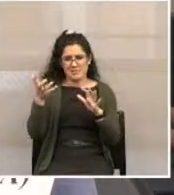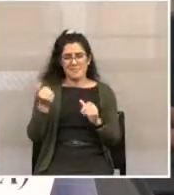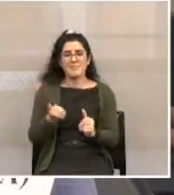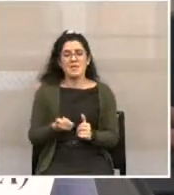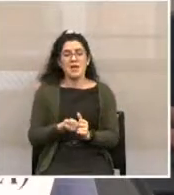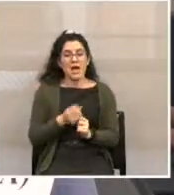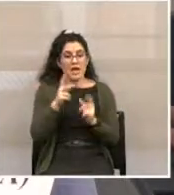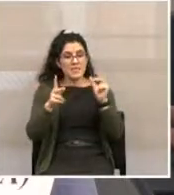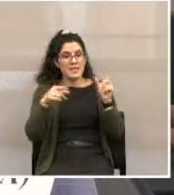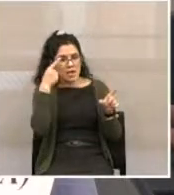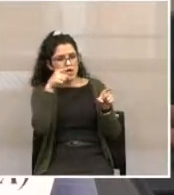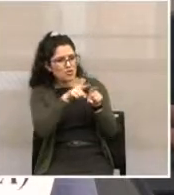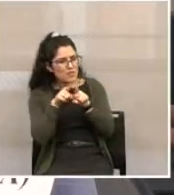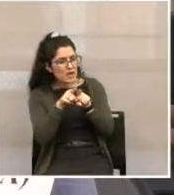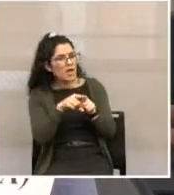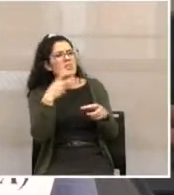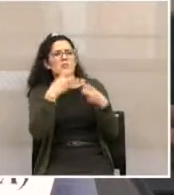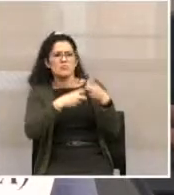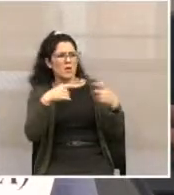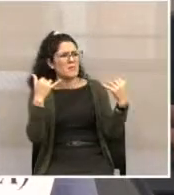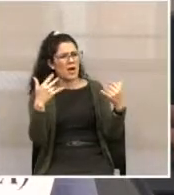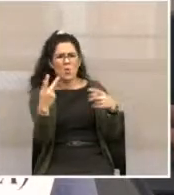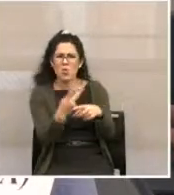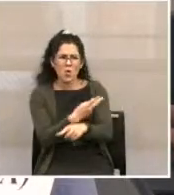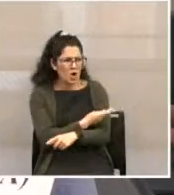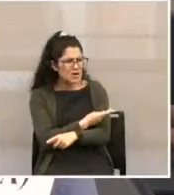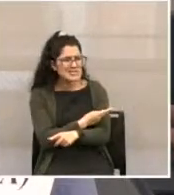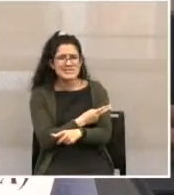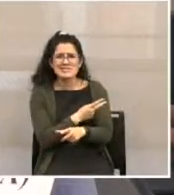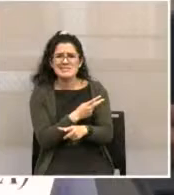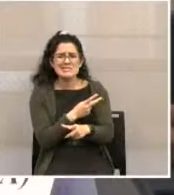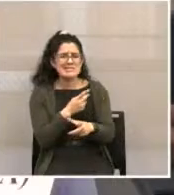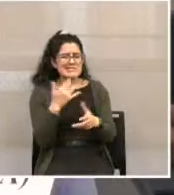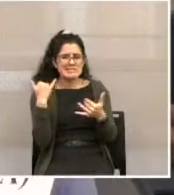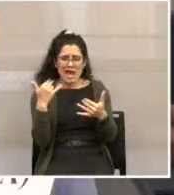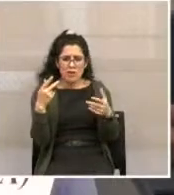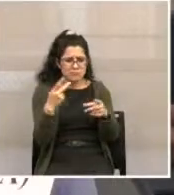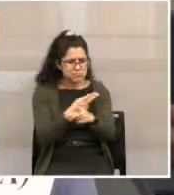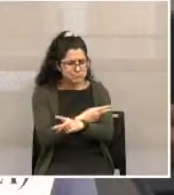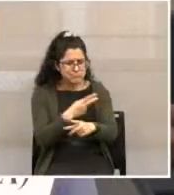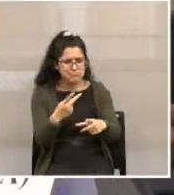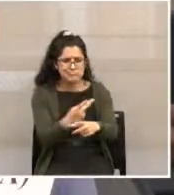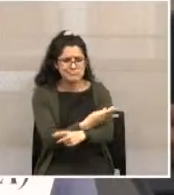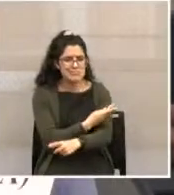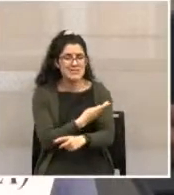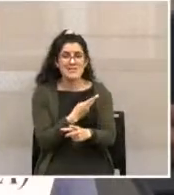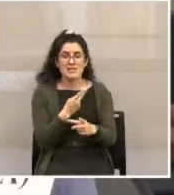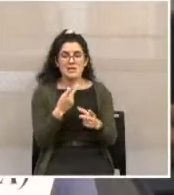problem has gotten much worse over the last several years, and unfortunately, it works in